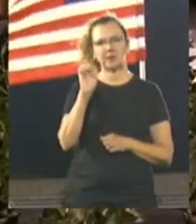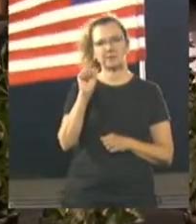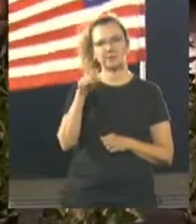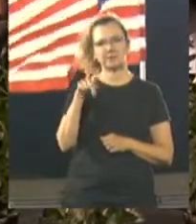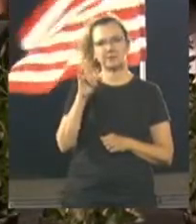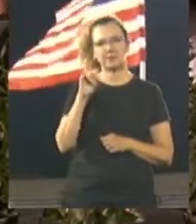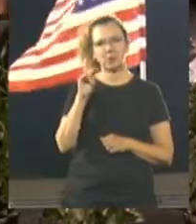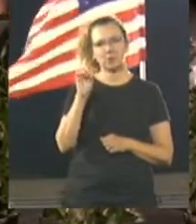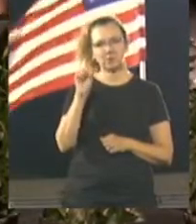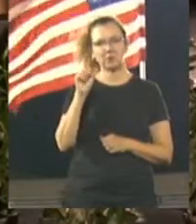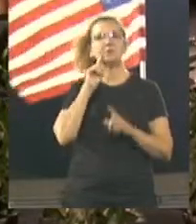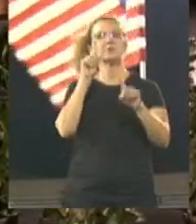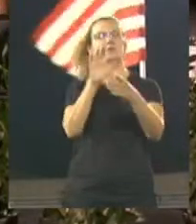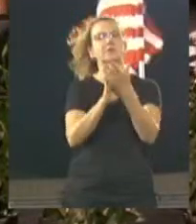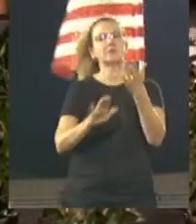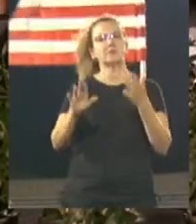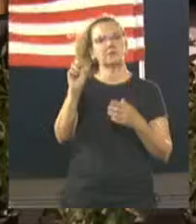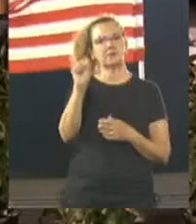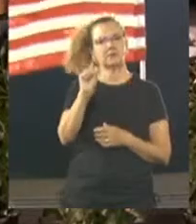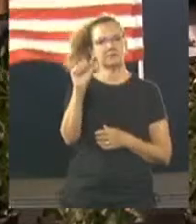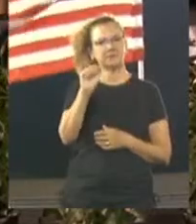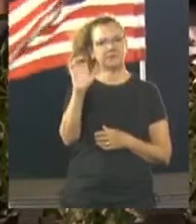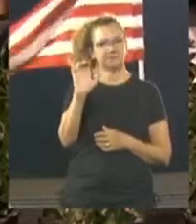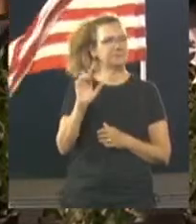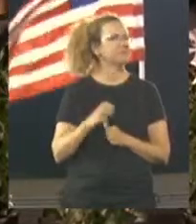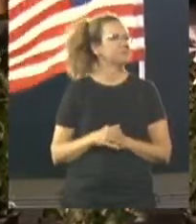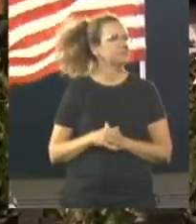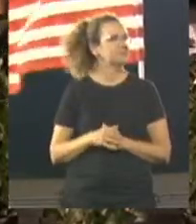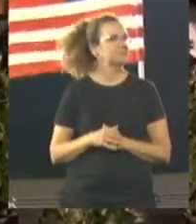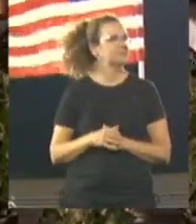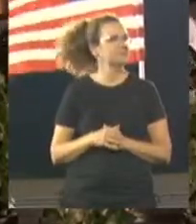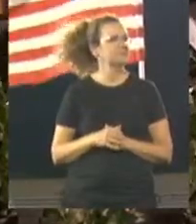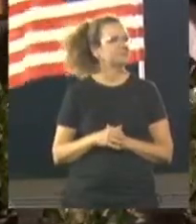will be attending San Antonio College.